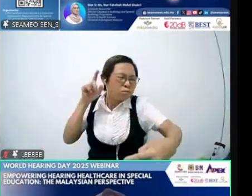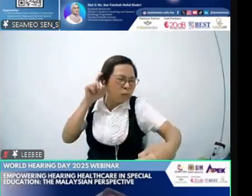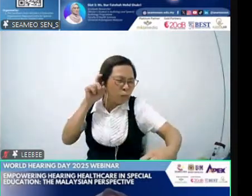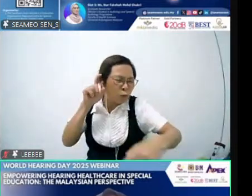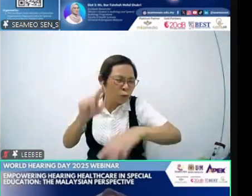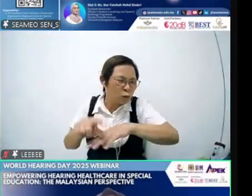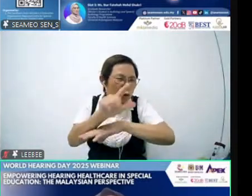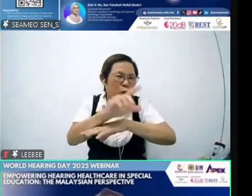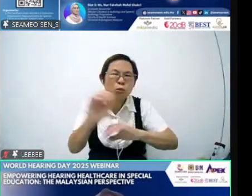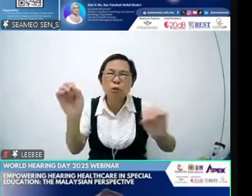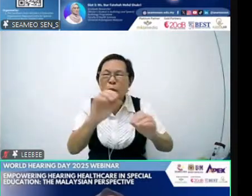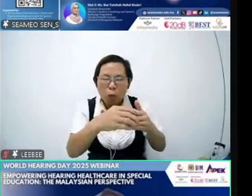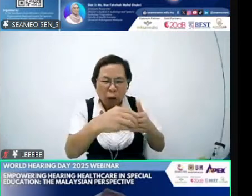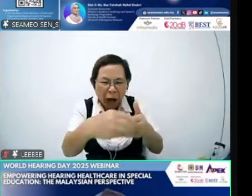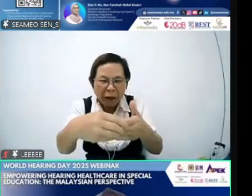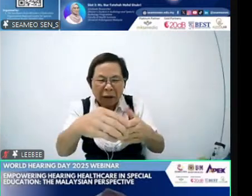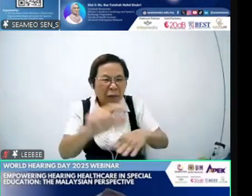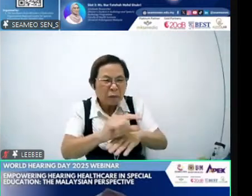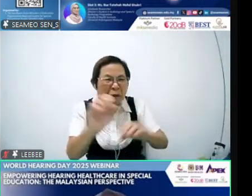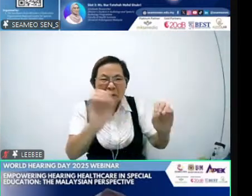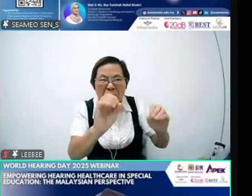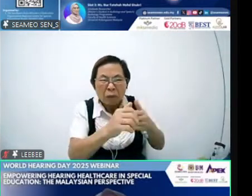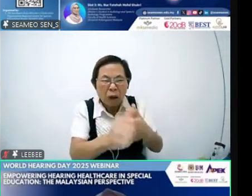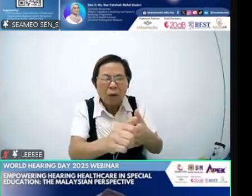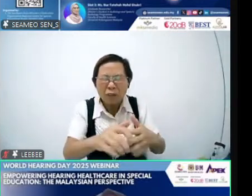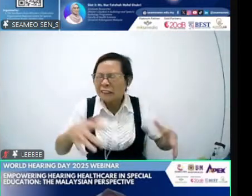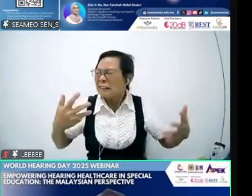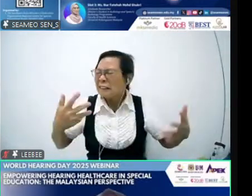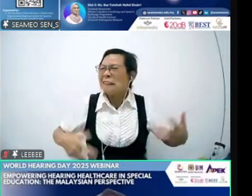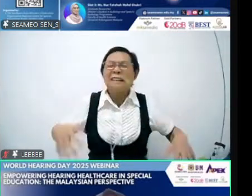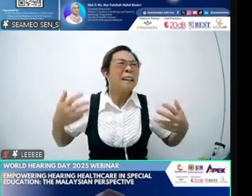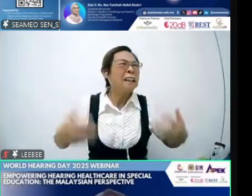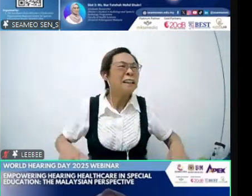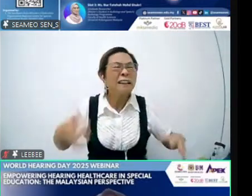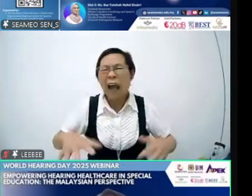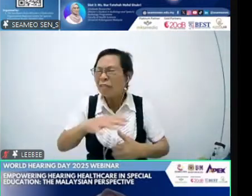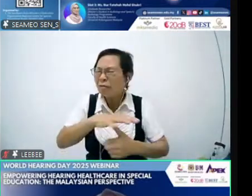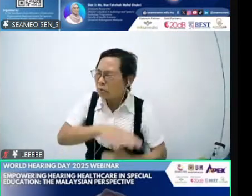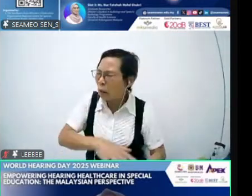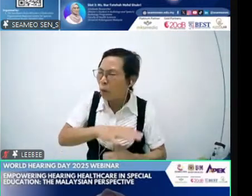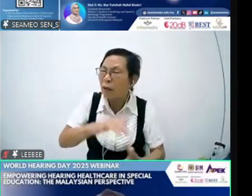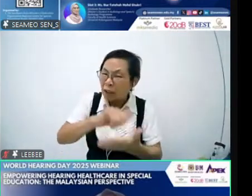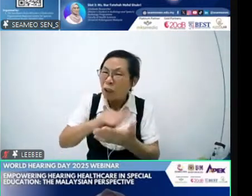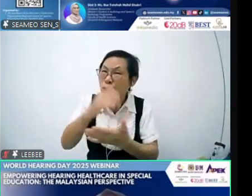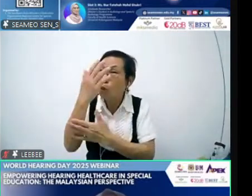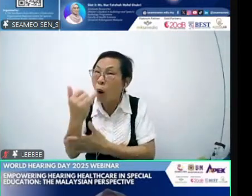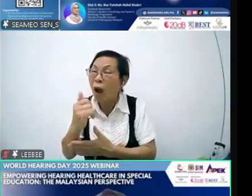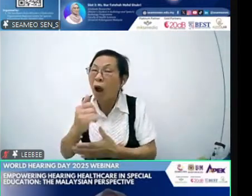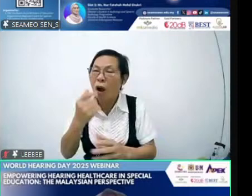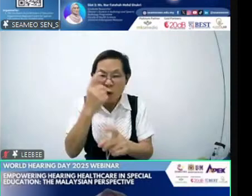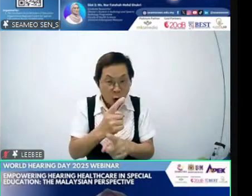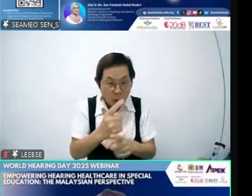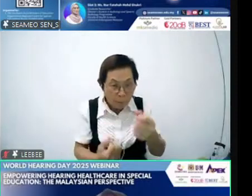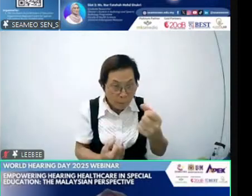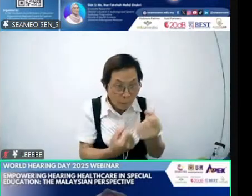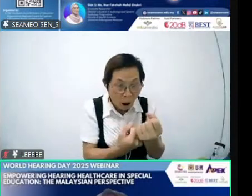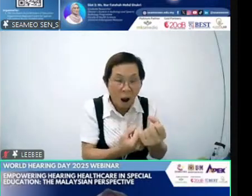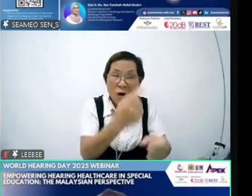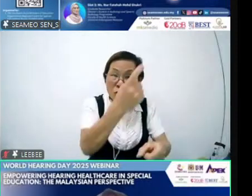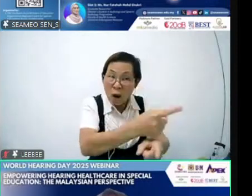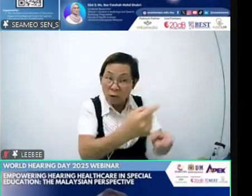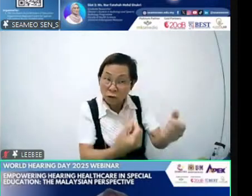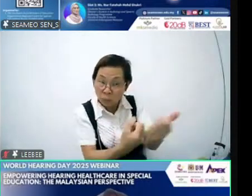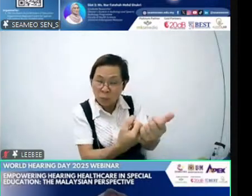Without guidance, it can feel overwhelming and stressful. That's why the right support is very, very